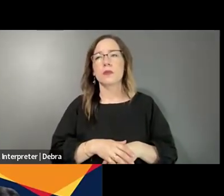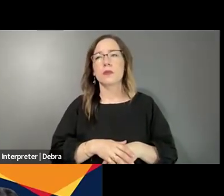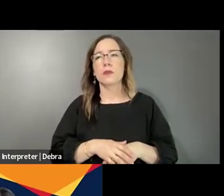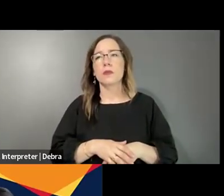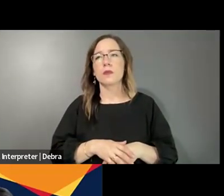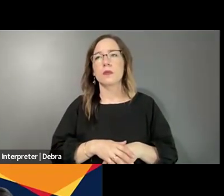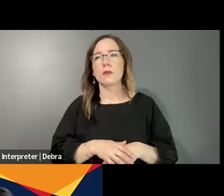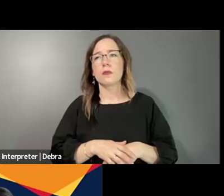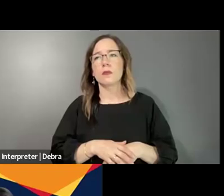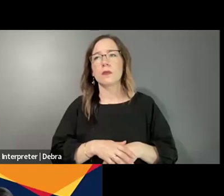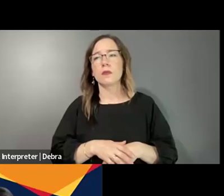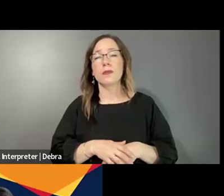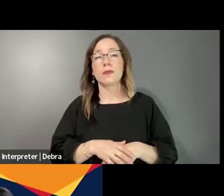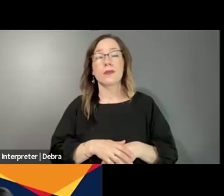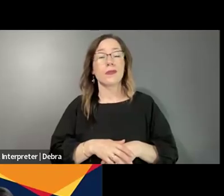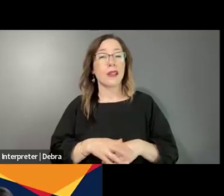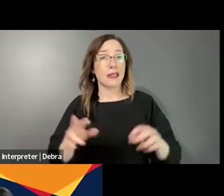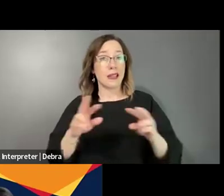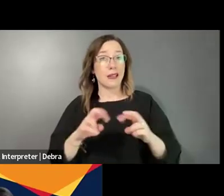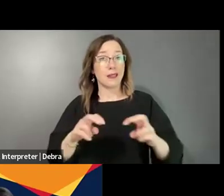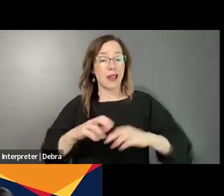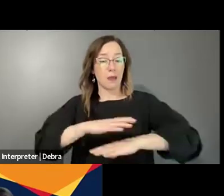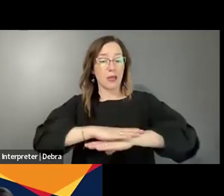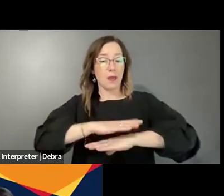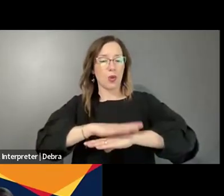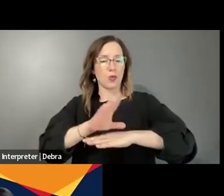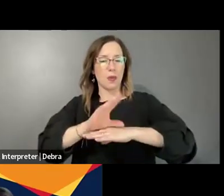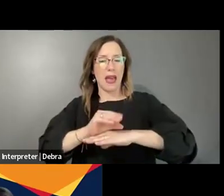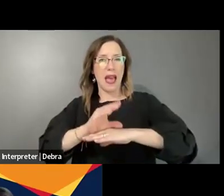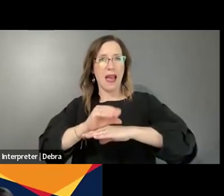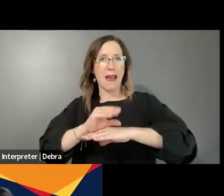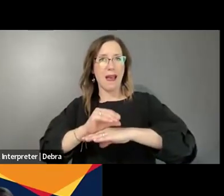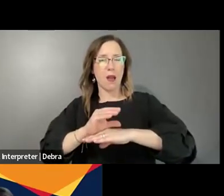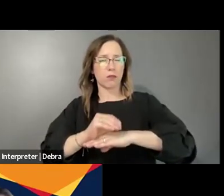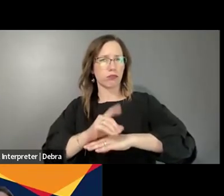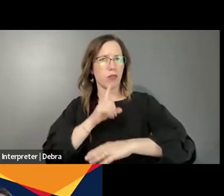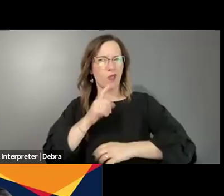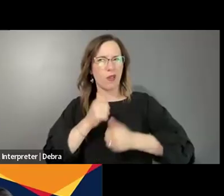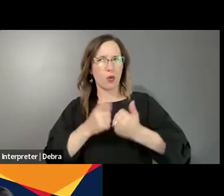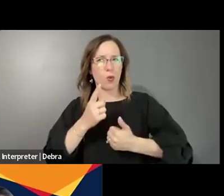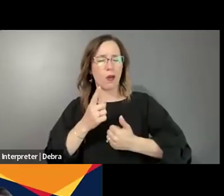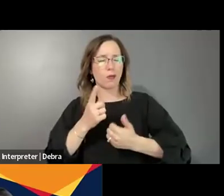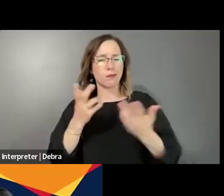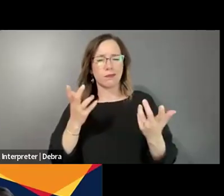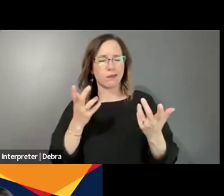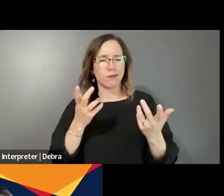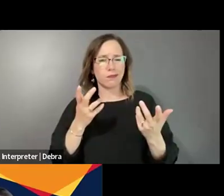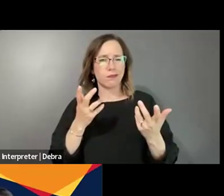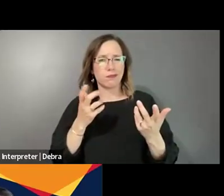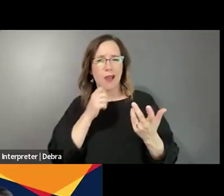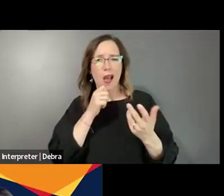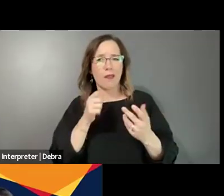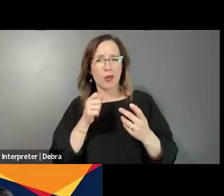those exam tables that are padded will be good for everyone. Like, it's not like a person that